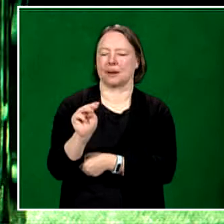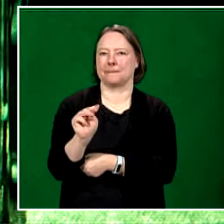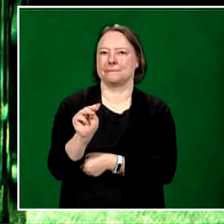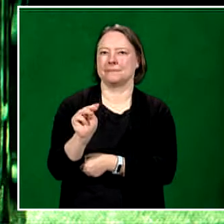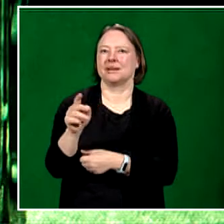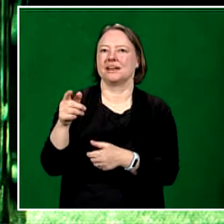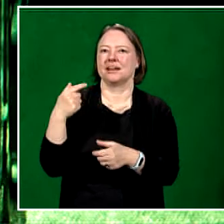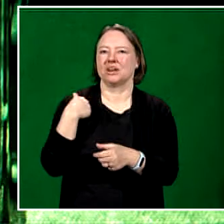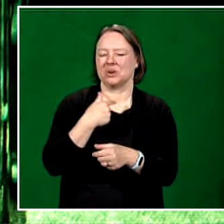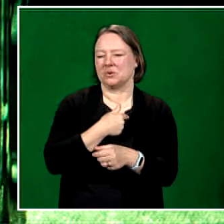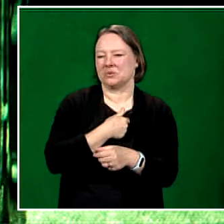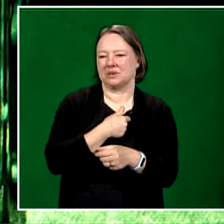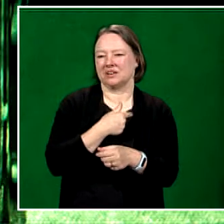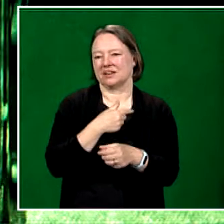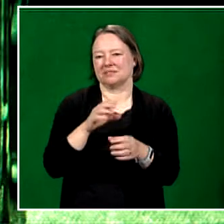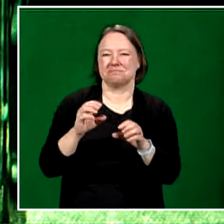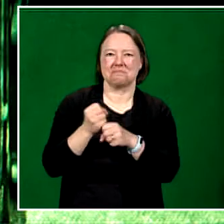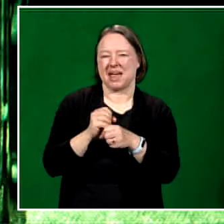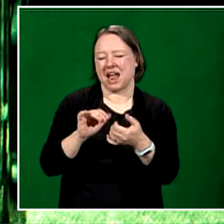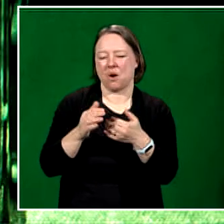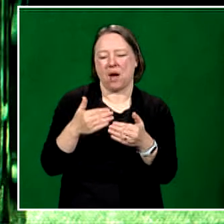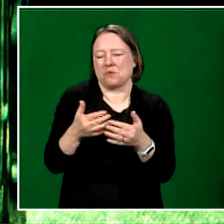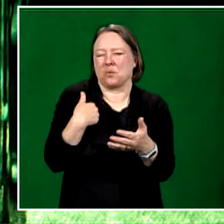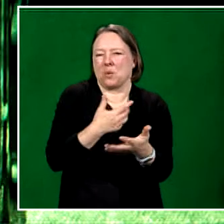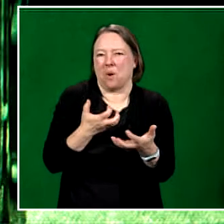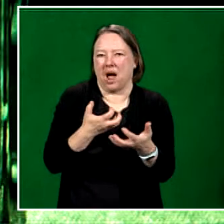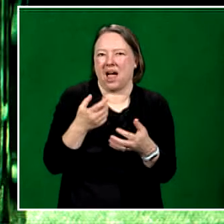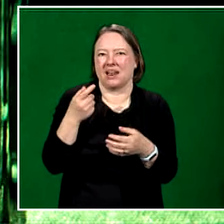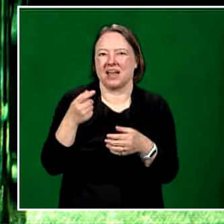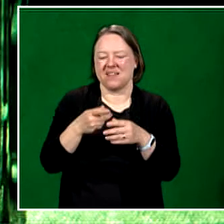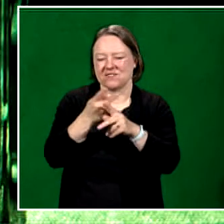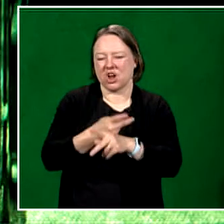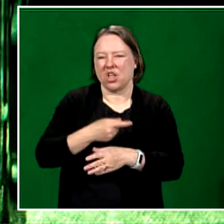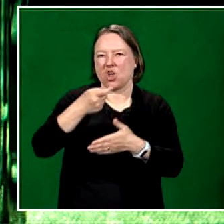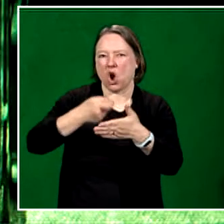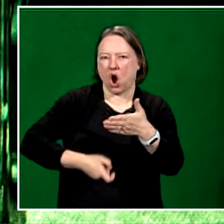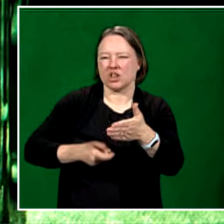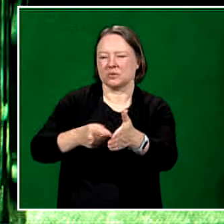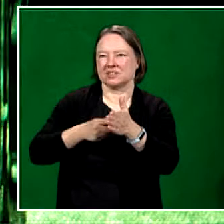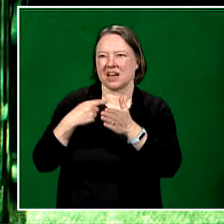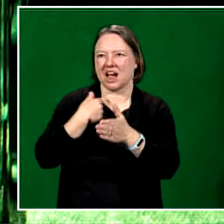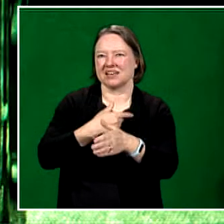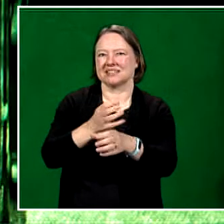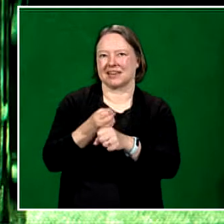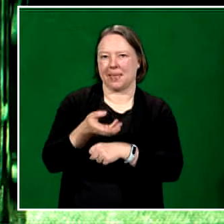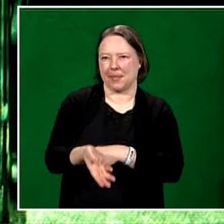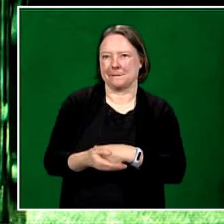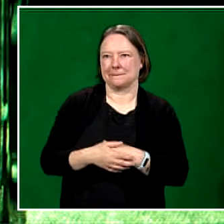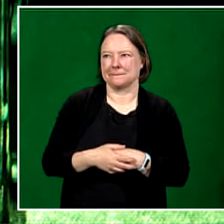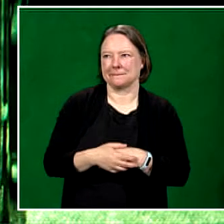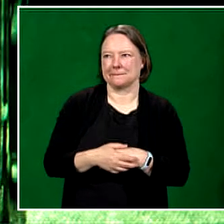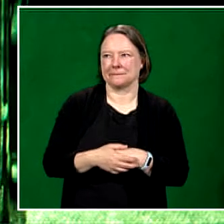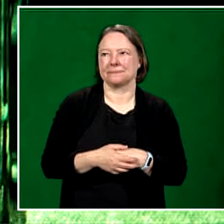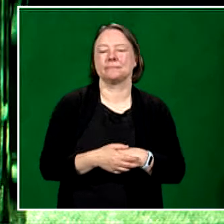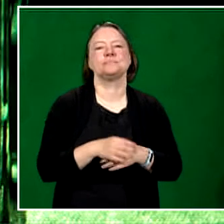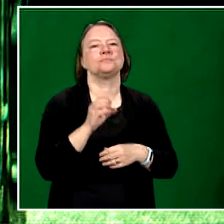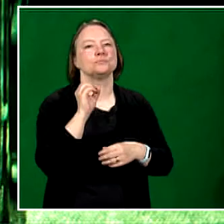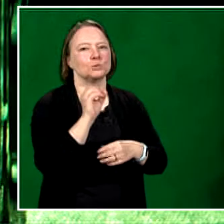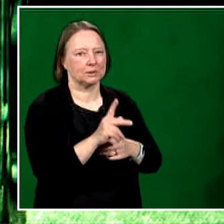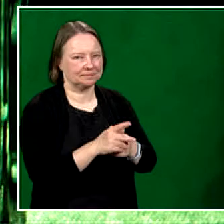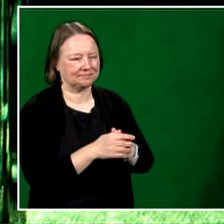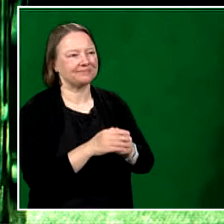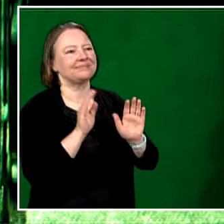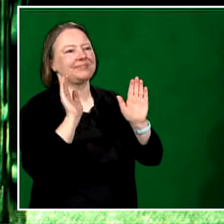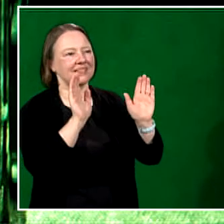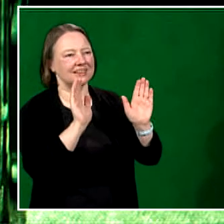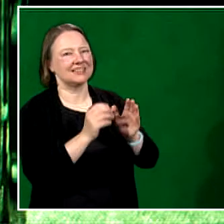capacity that I want. But we have already figured out the cost that will take us to get them. Okay. All right.